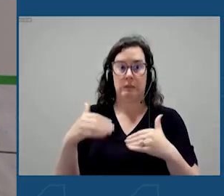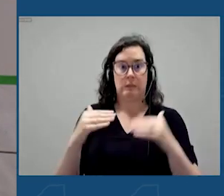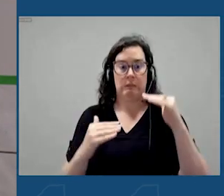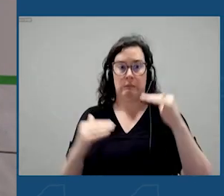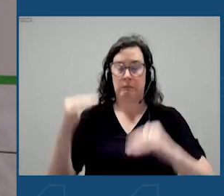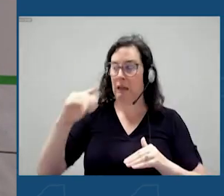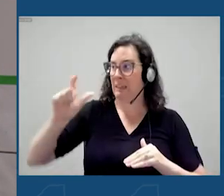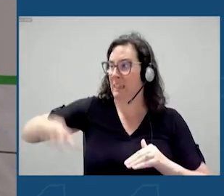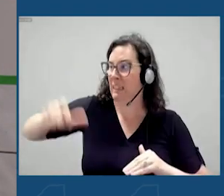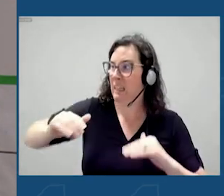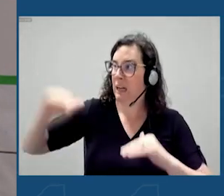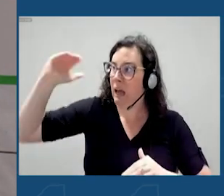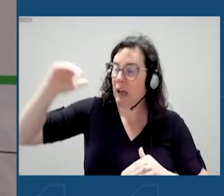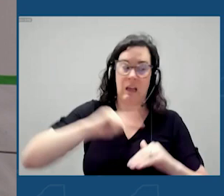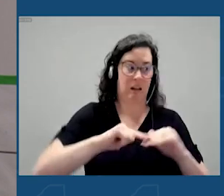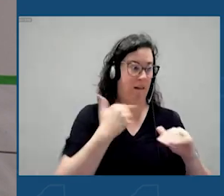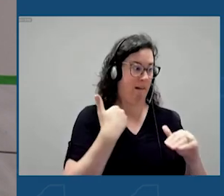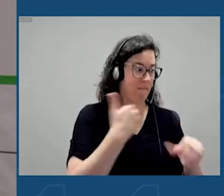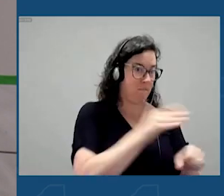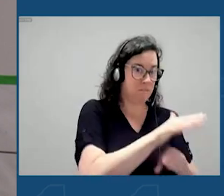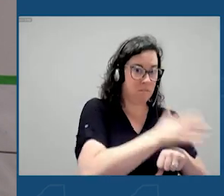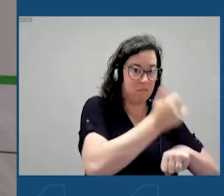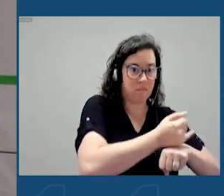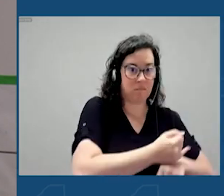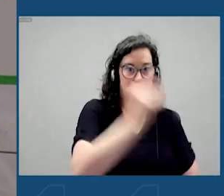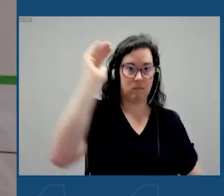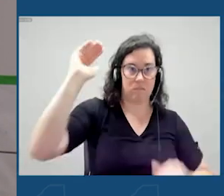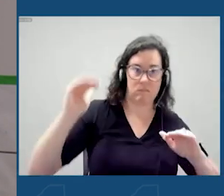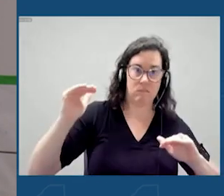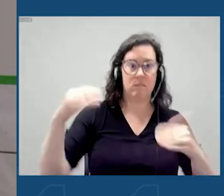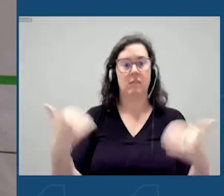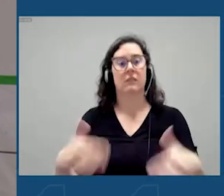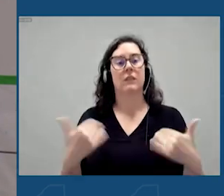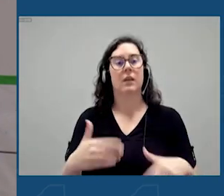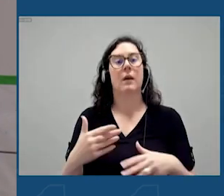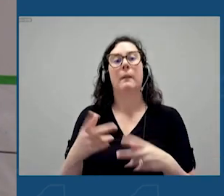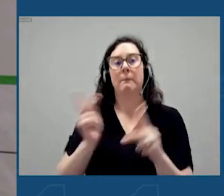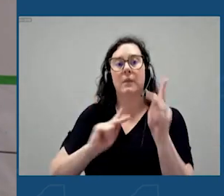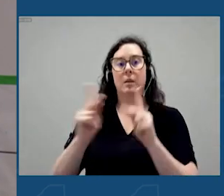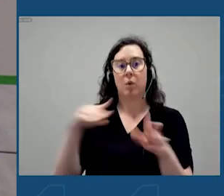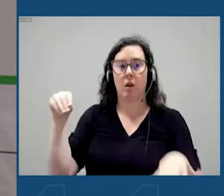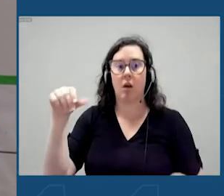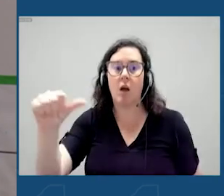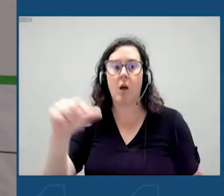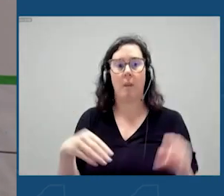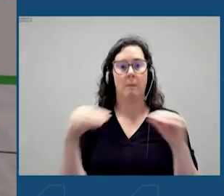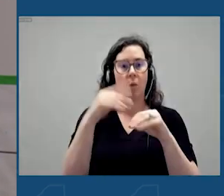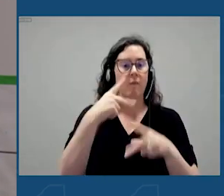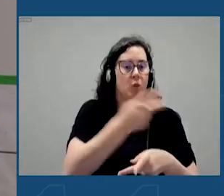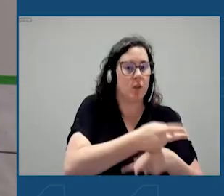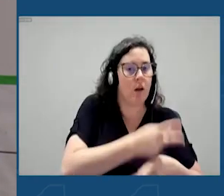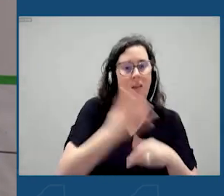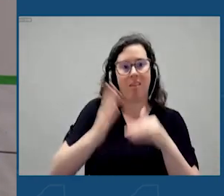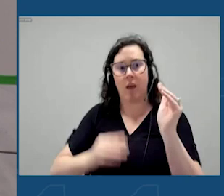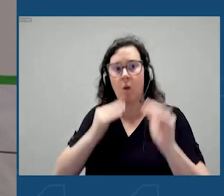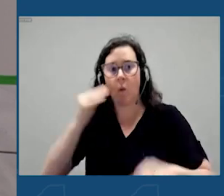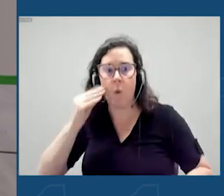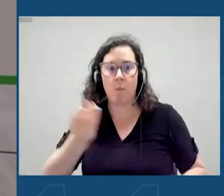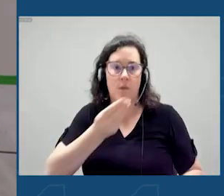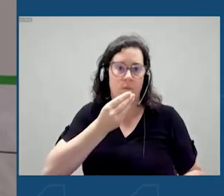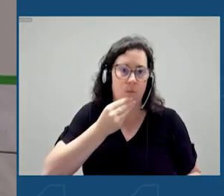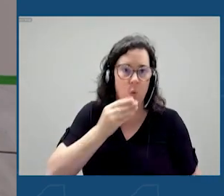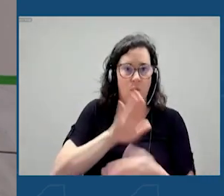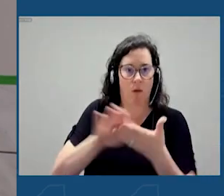in the country. Families in New York spend more on child care than they do on housing, health care, food, and even college. And too often,